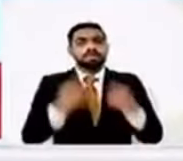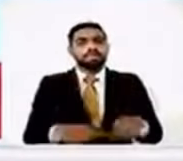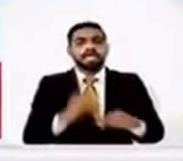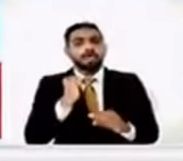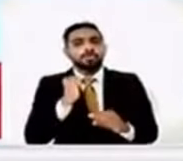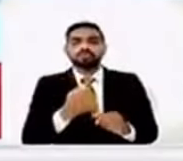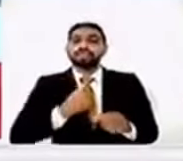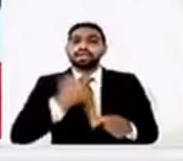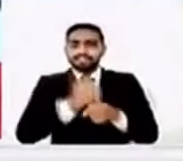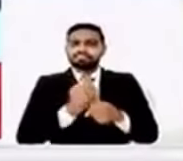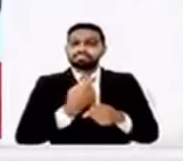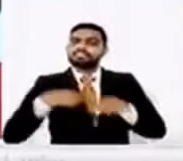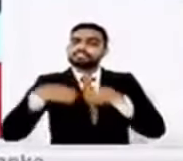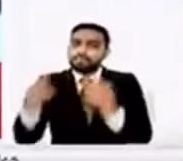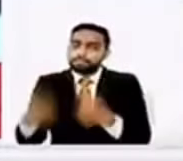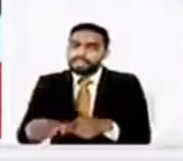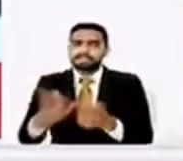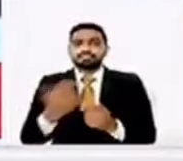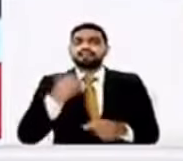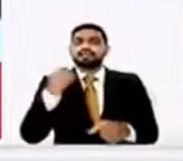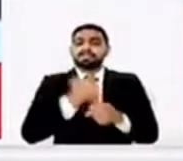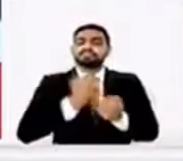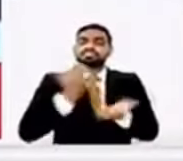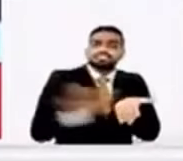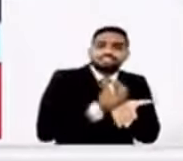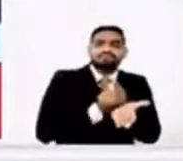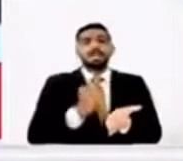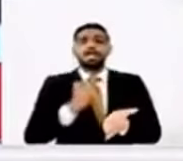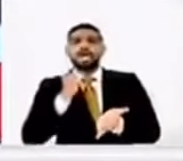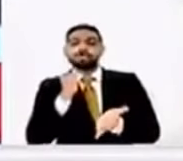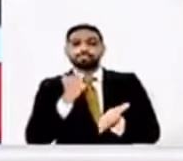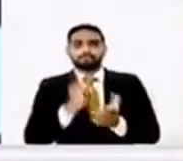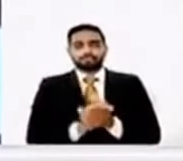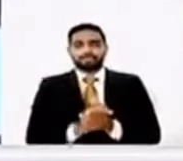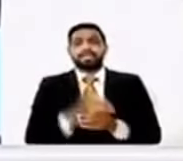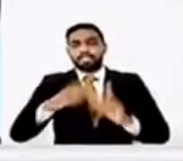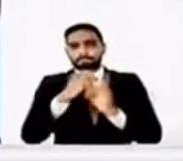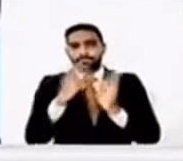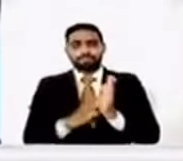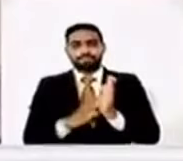hopes to generate? Here's what the Prime Minister had to say in his closing remarks.